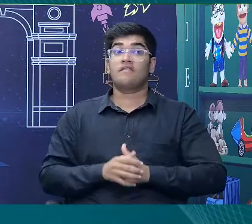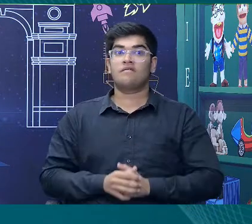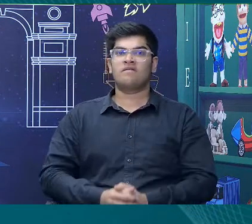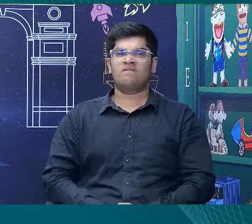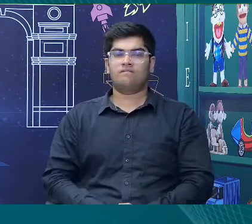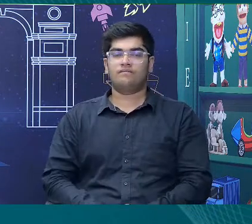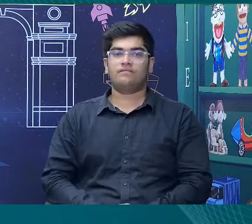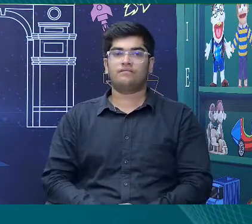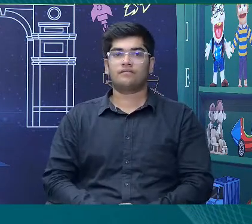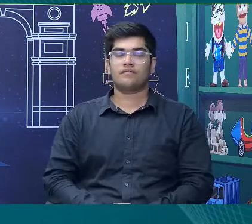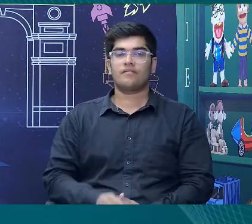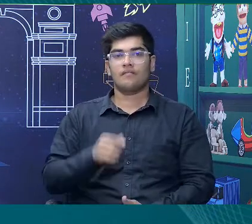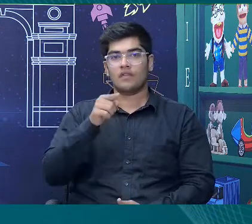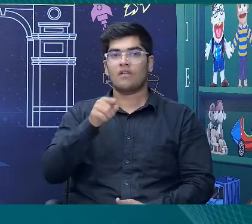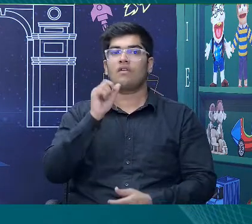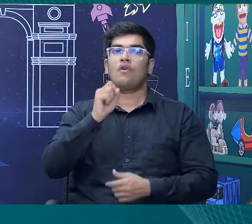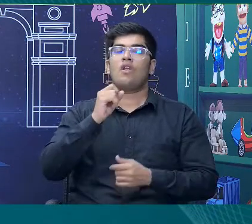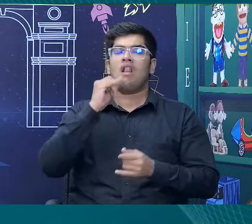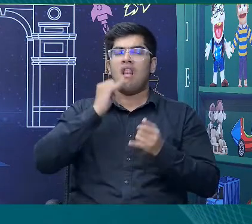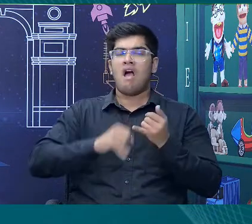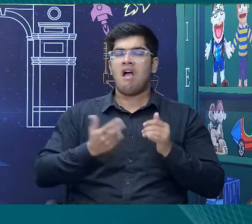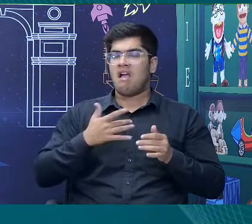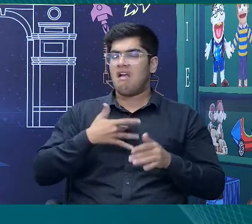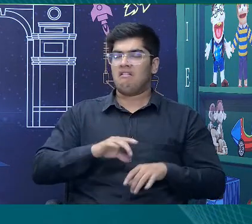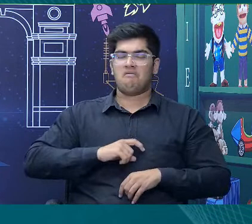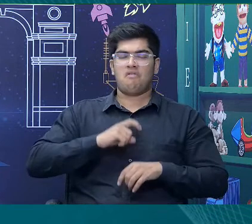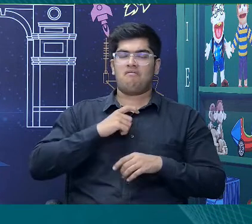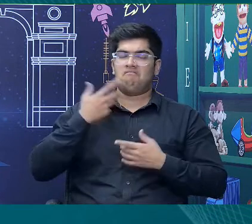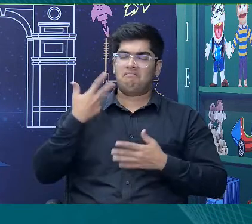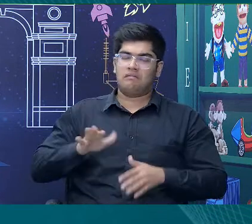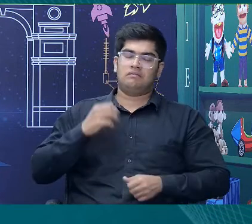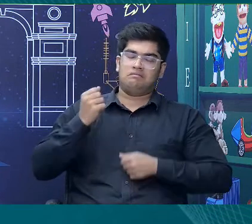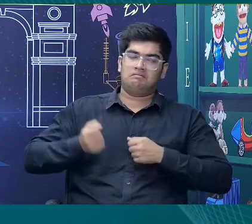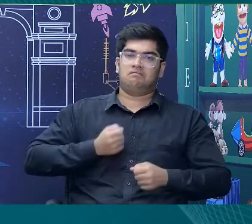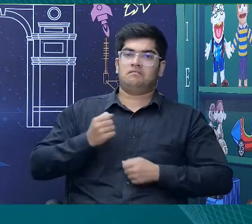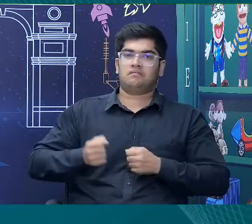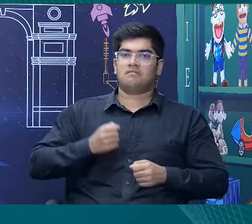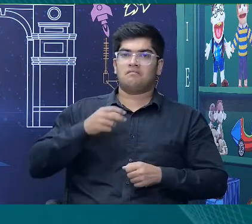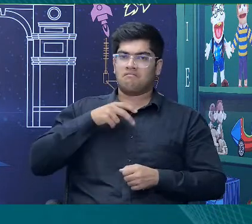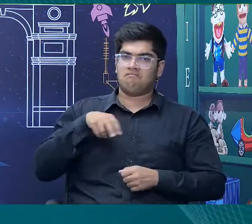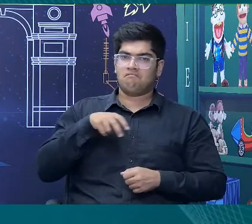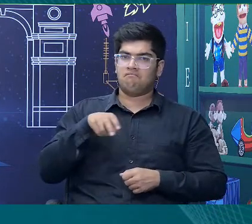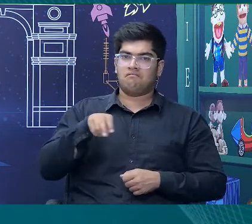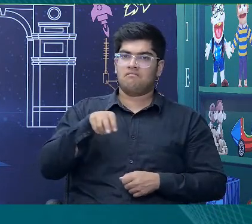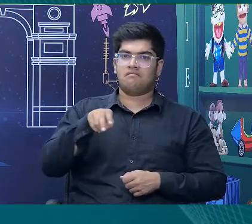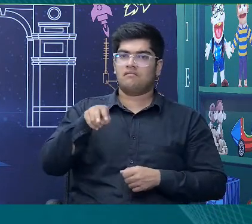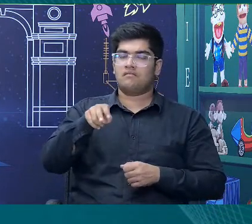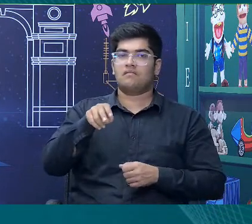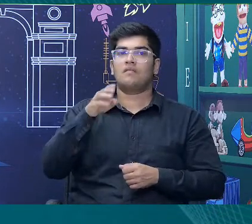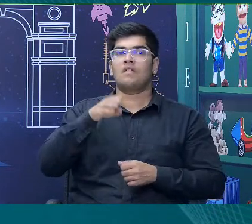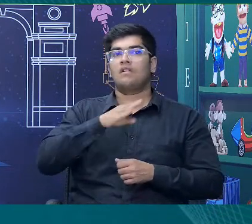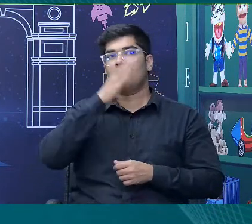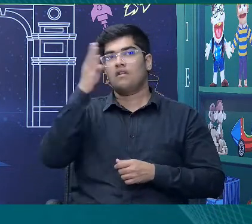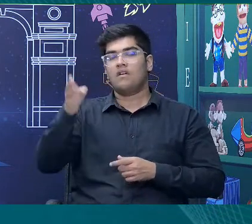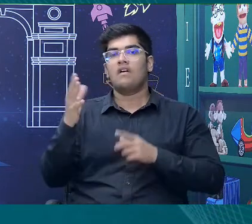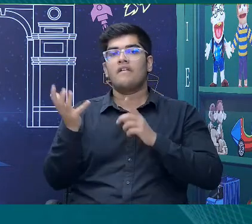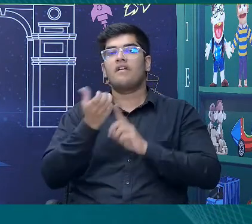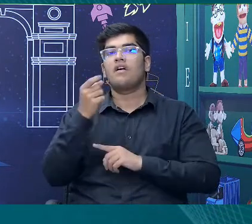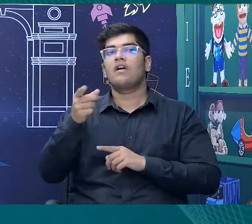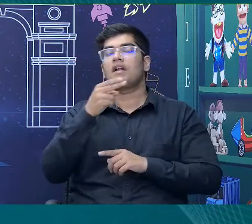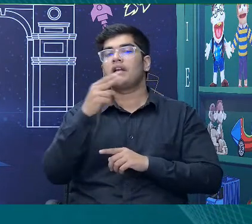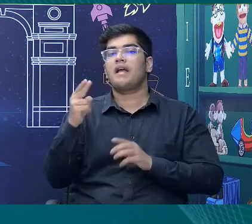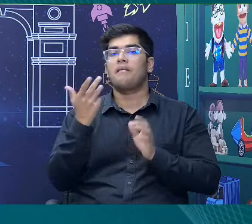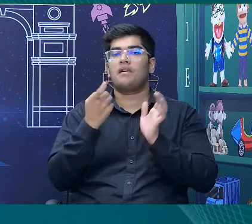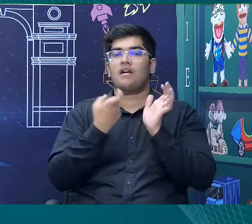he gathered the last bits of his courage and he started to walk towards this iron mill. He finds that it is called the Romsha